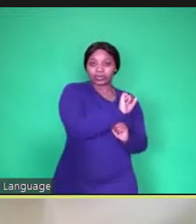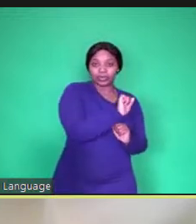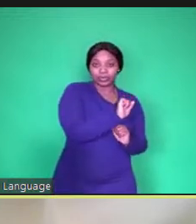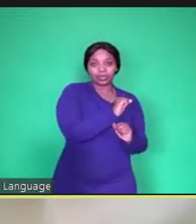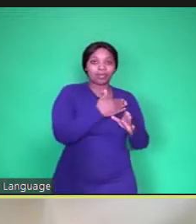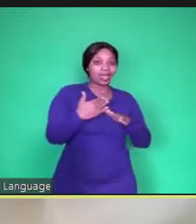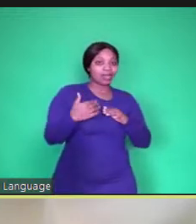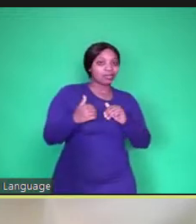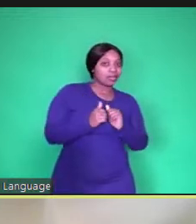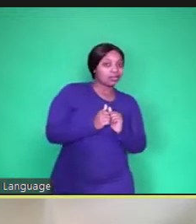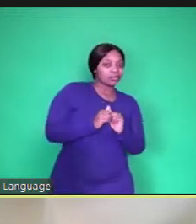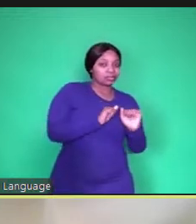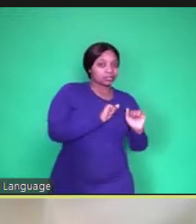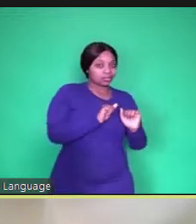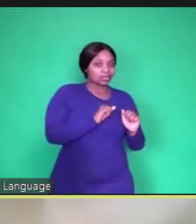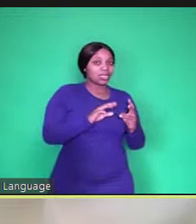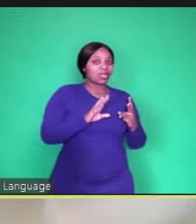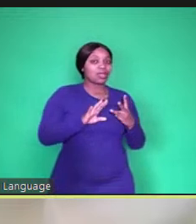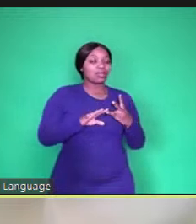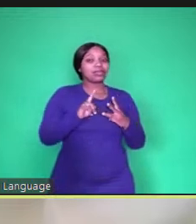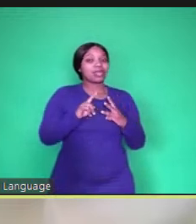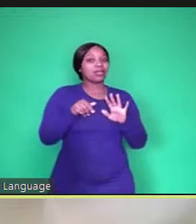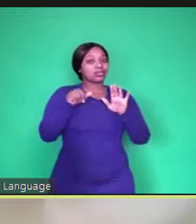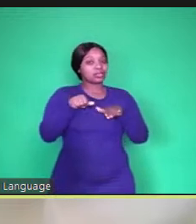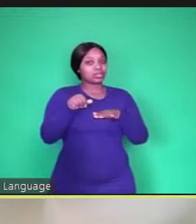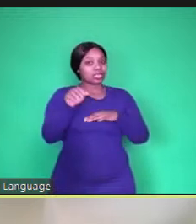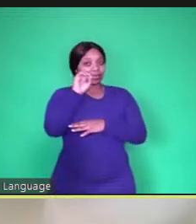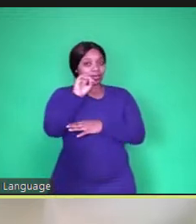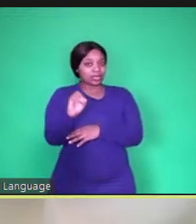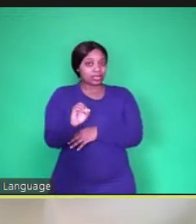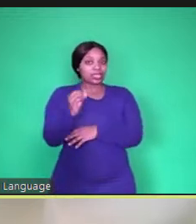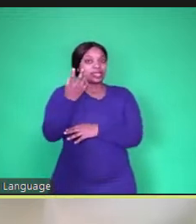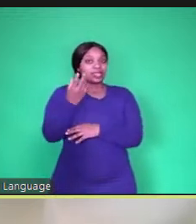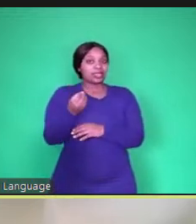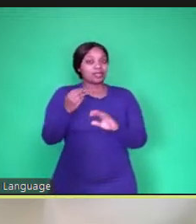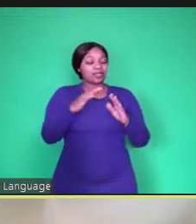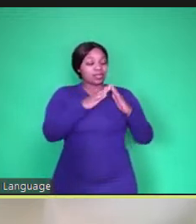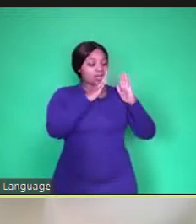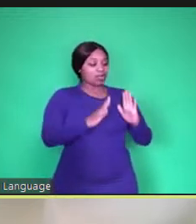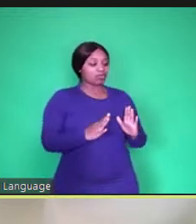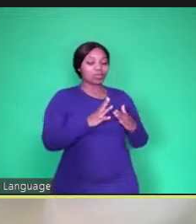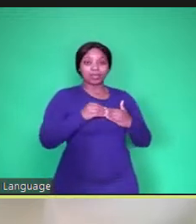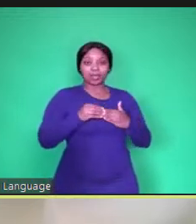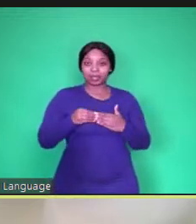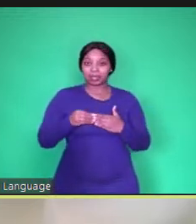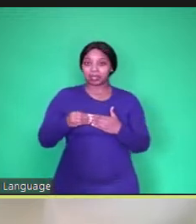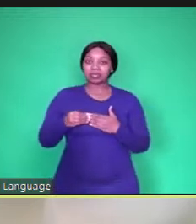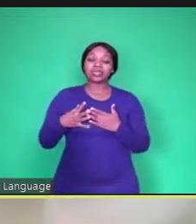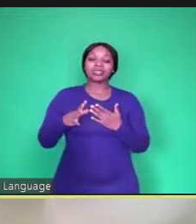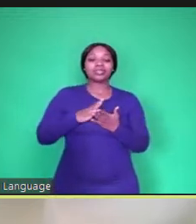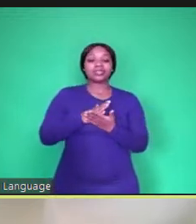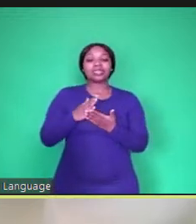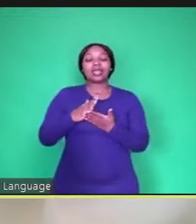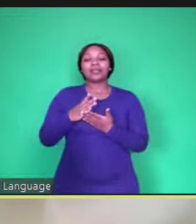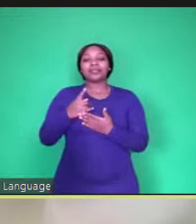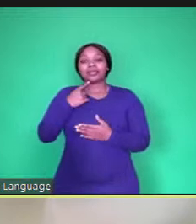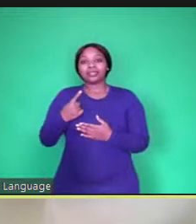member possibly in the household. And then you have a direct support to the child, and if